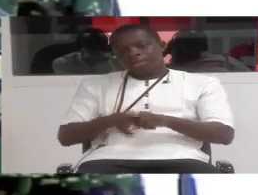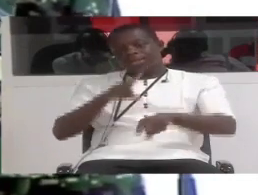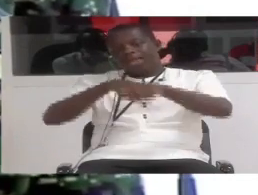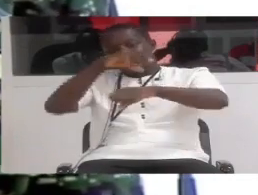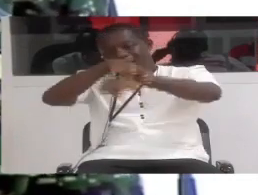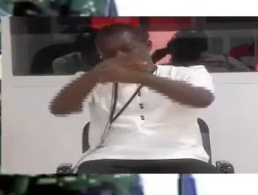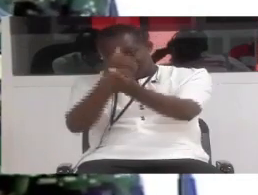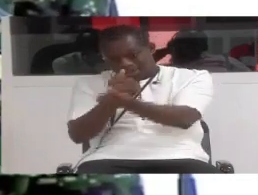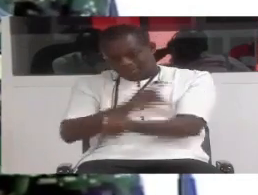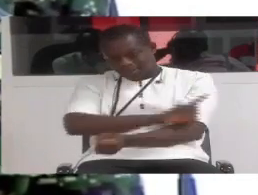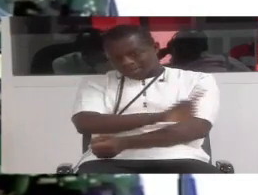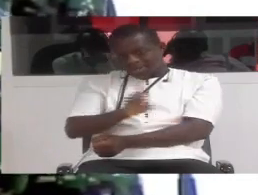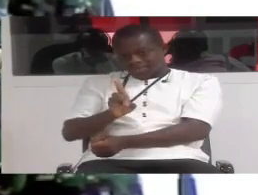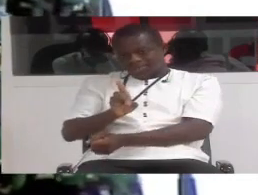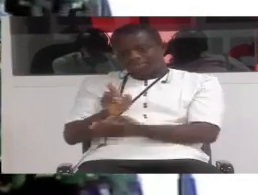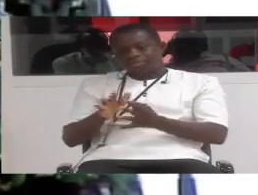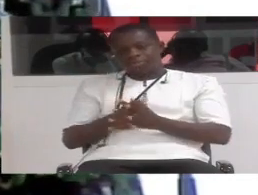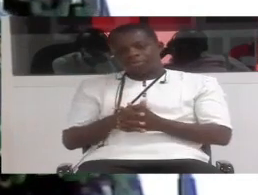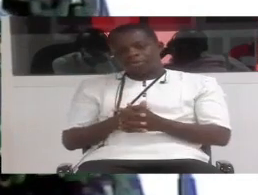arrêté. When we arrested them,